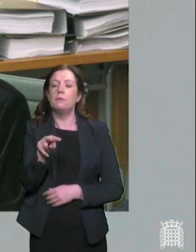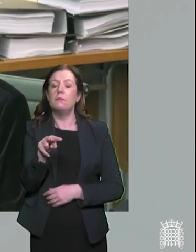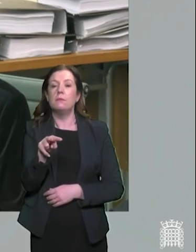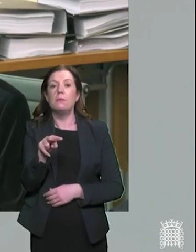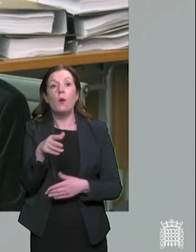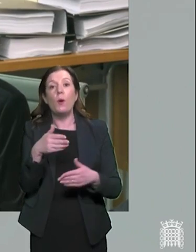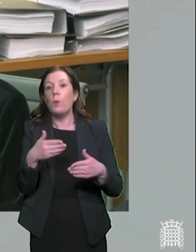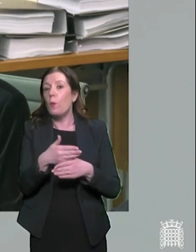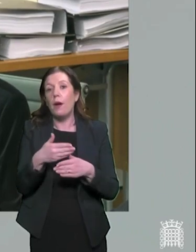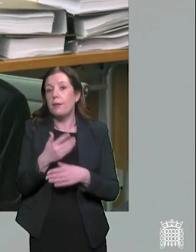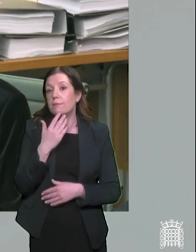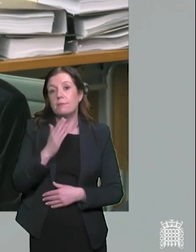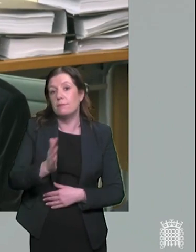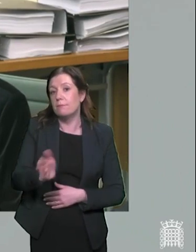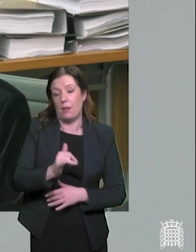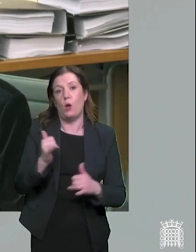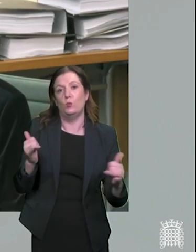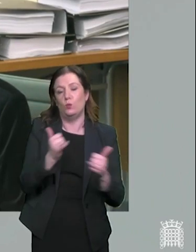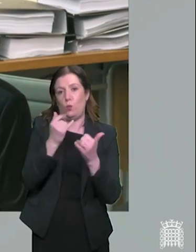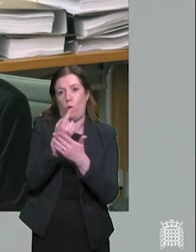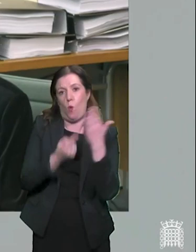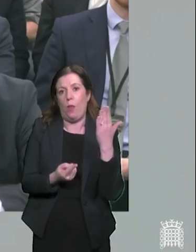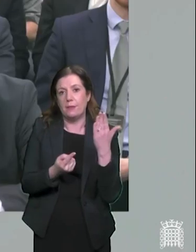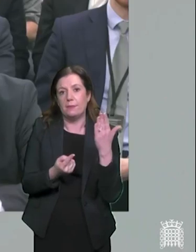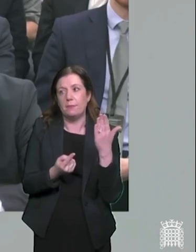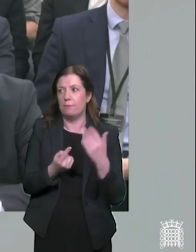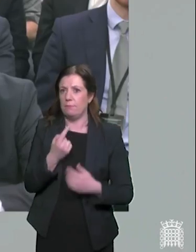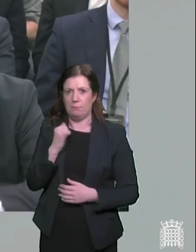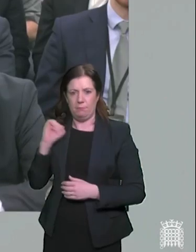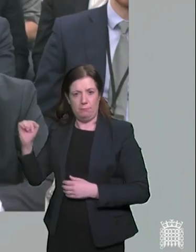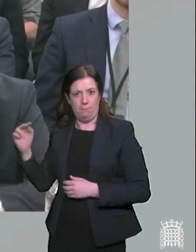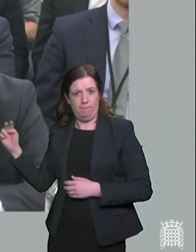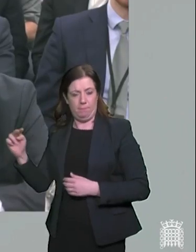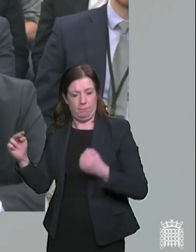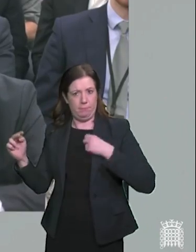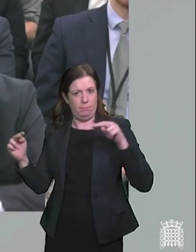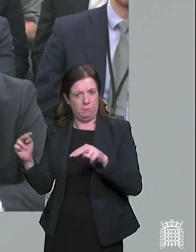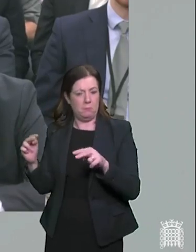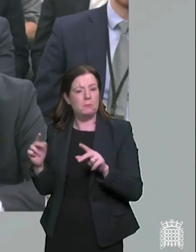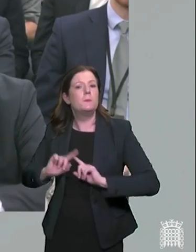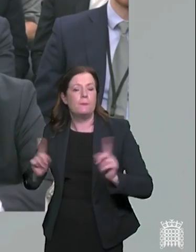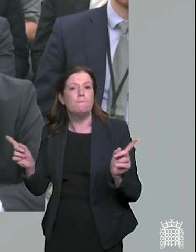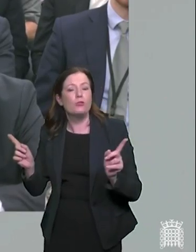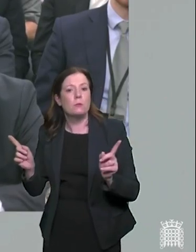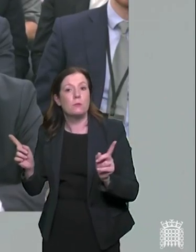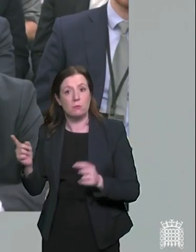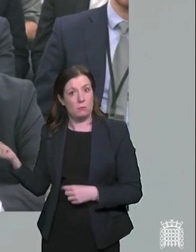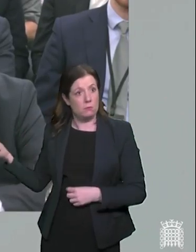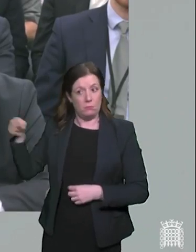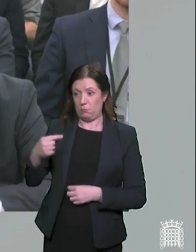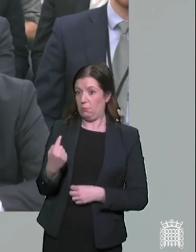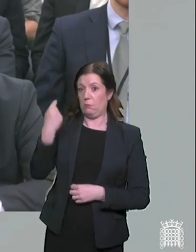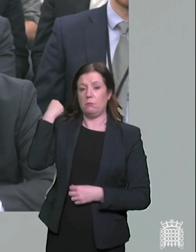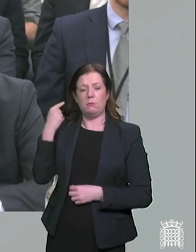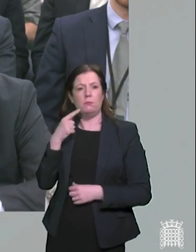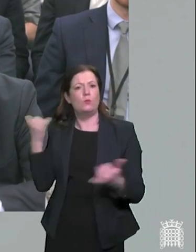purely social function. Did you share that view? No, and that's certainly not what he said at the time, because if he thought that it was